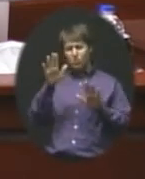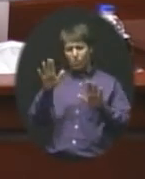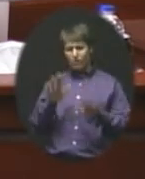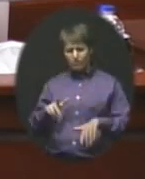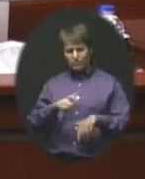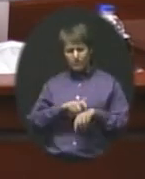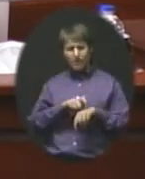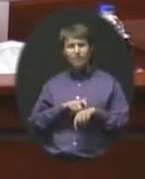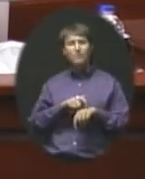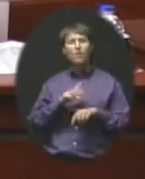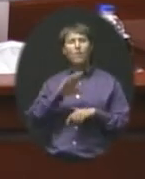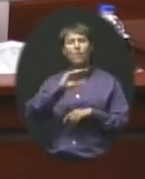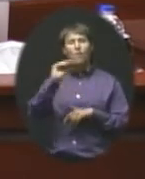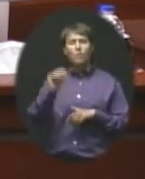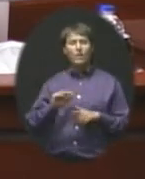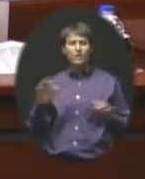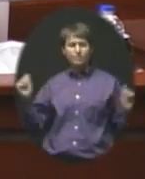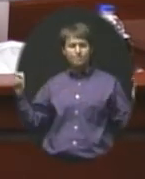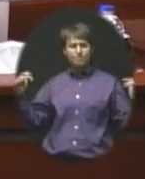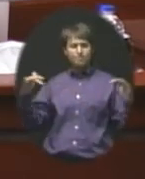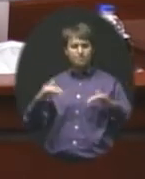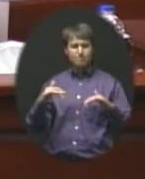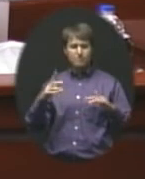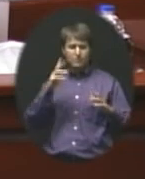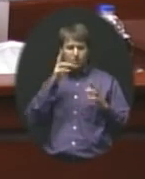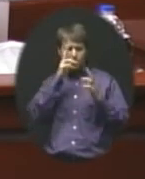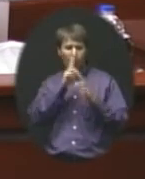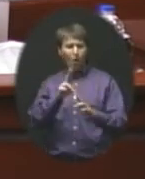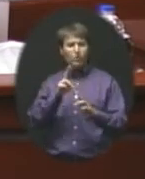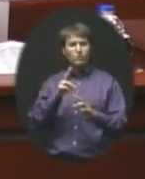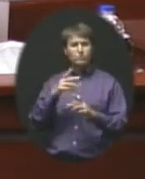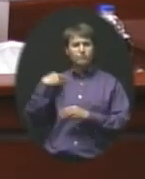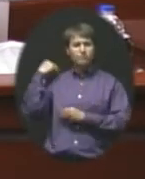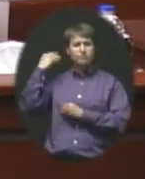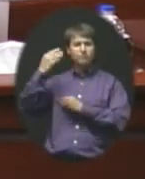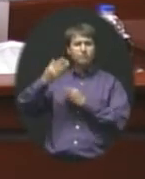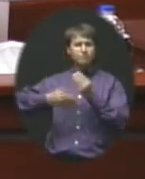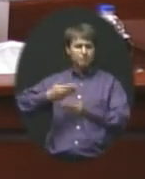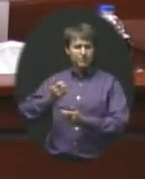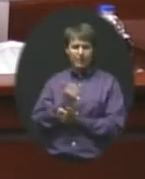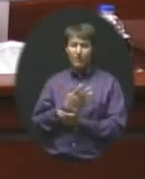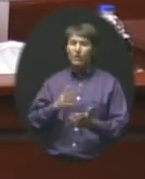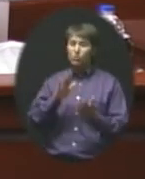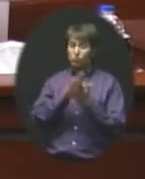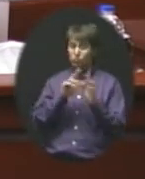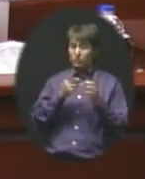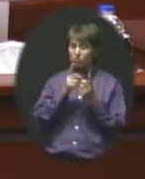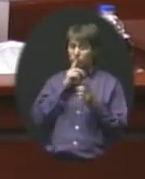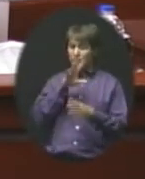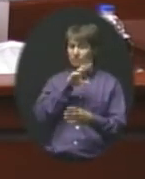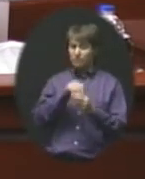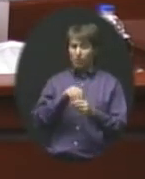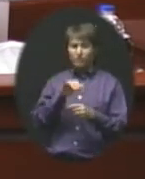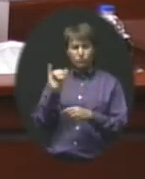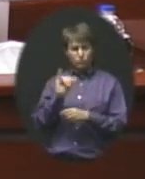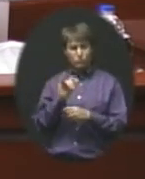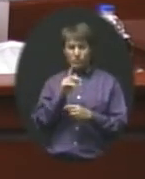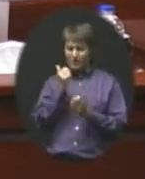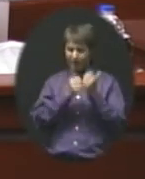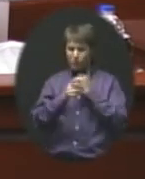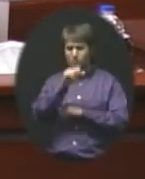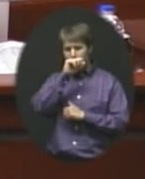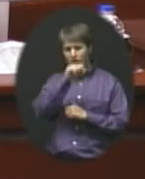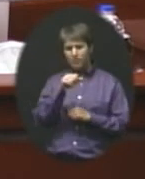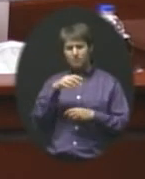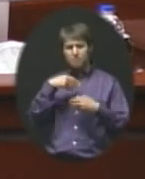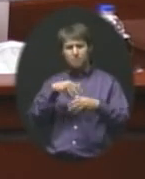where Olathe comes together and recognizes its heritage, and the school district gets to play a pretty big part in that because everybody loves